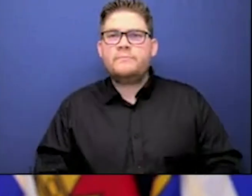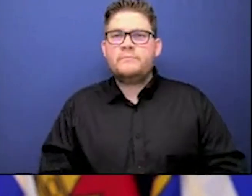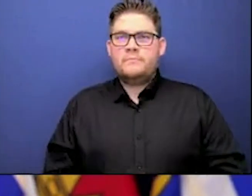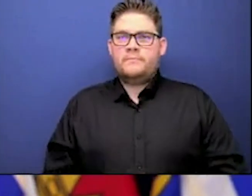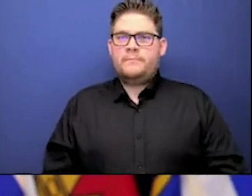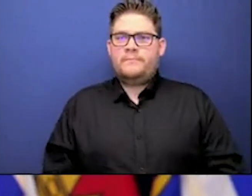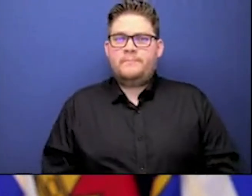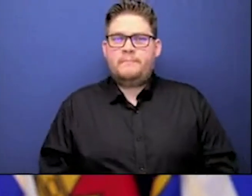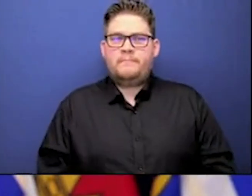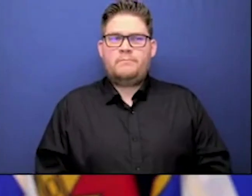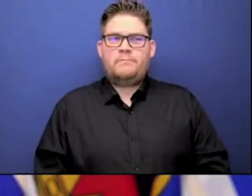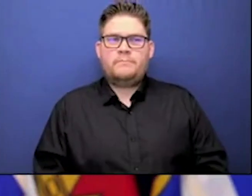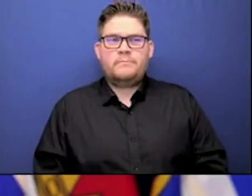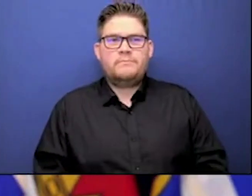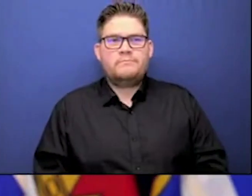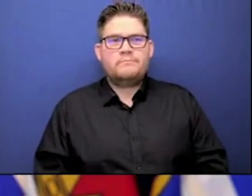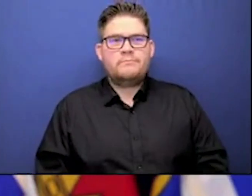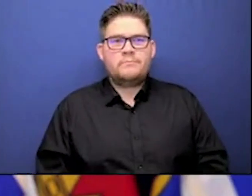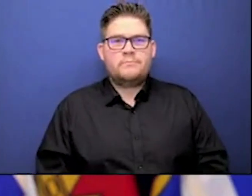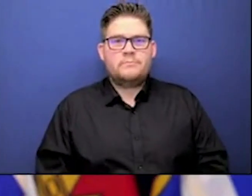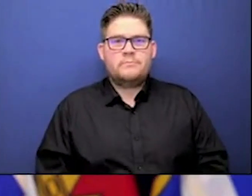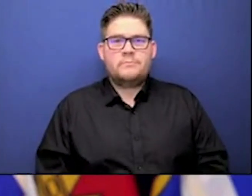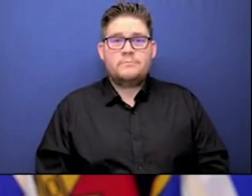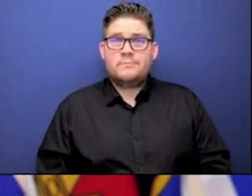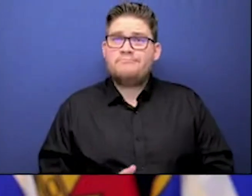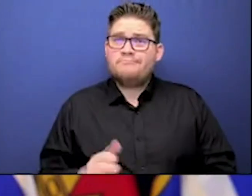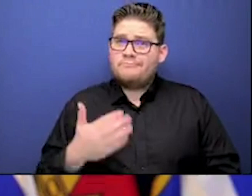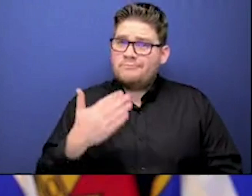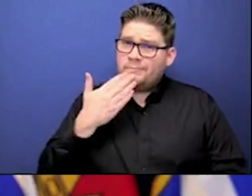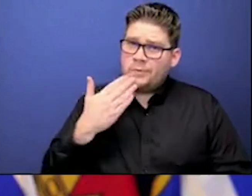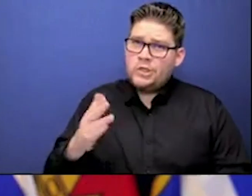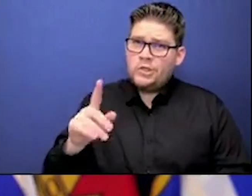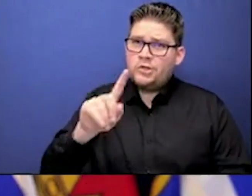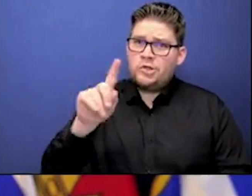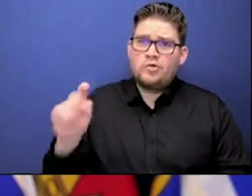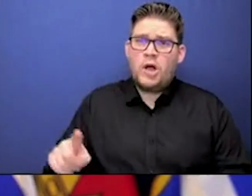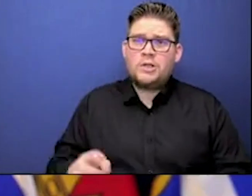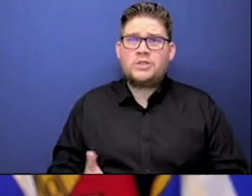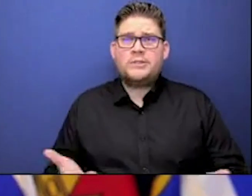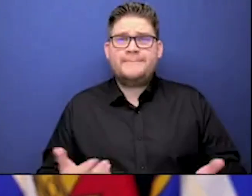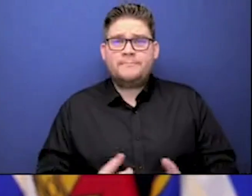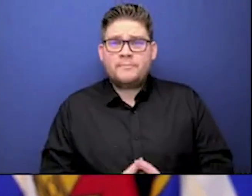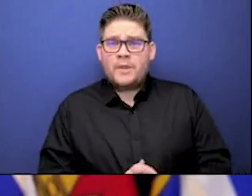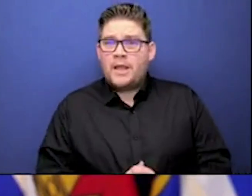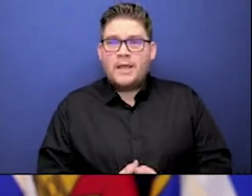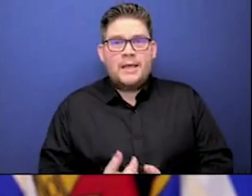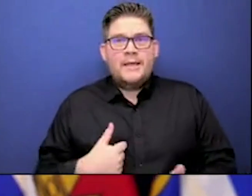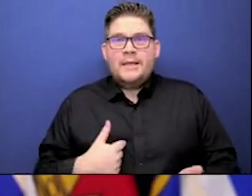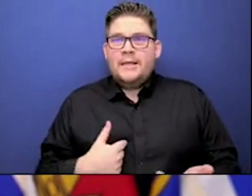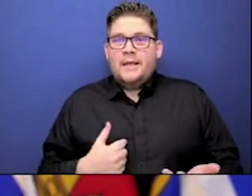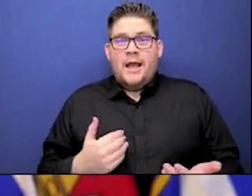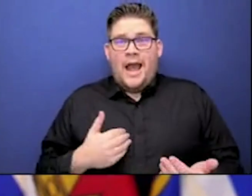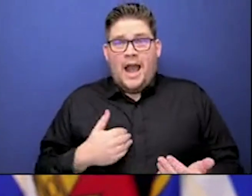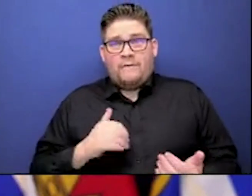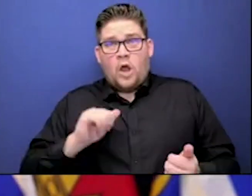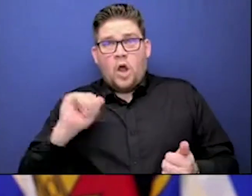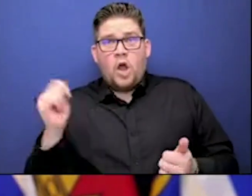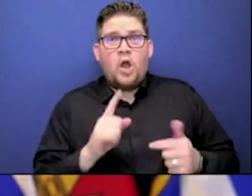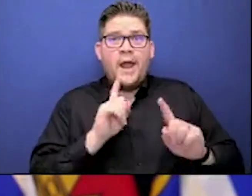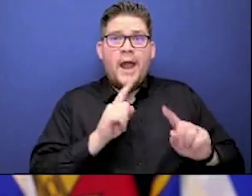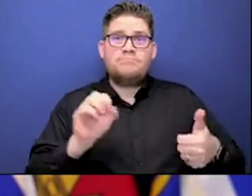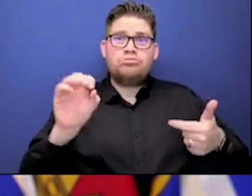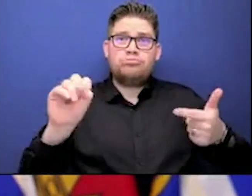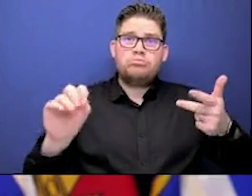all the answers yet because we're still working things out and trying to understand them. But we know that for the most part, young